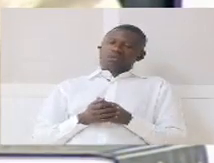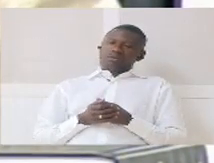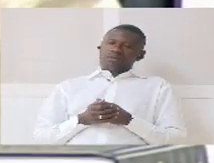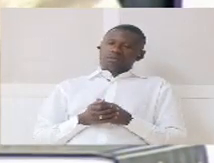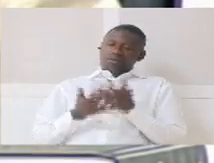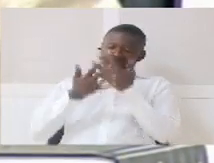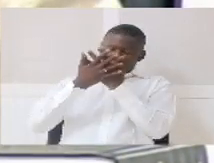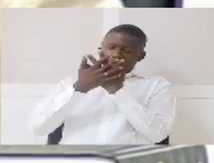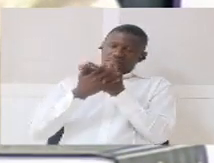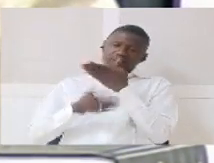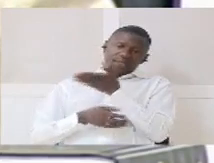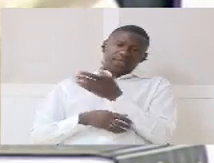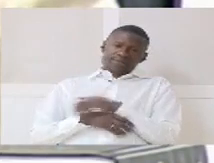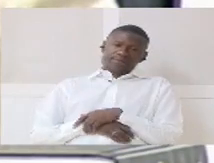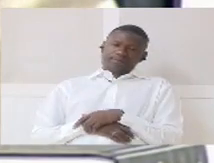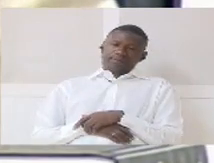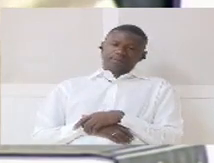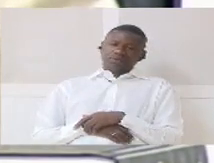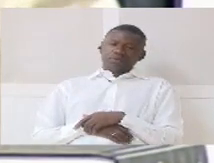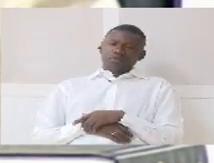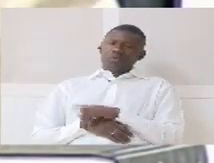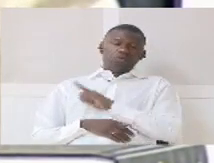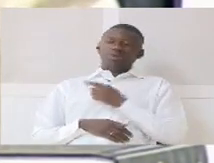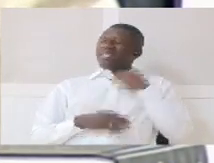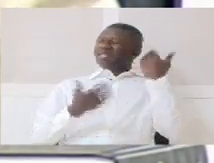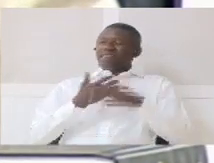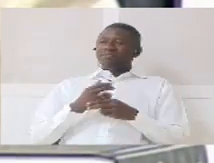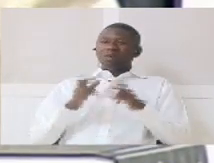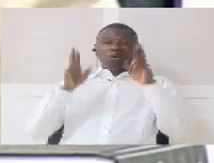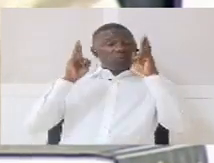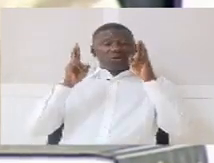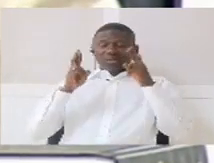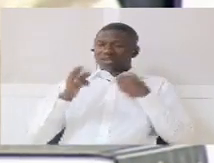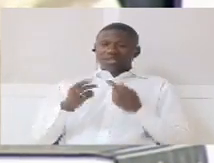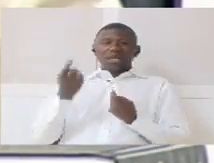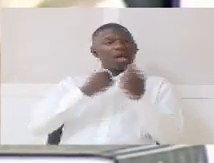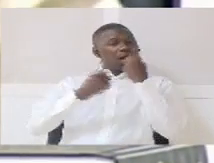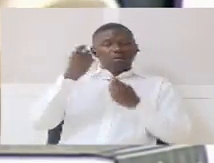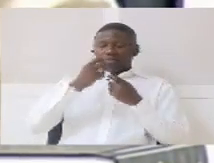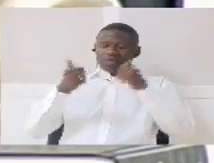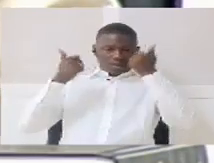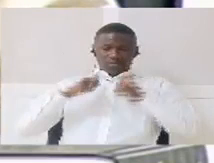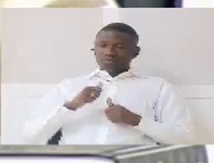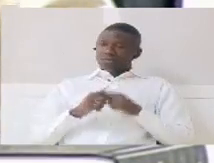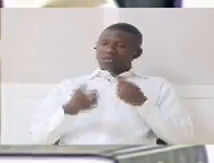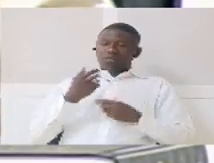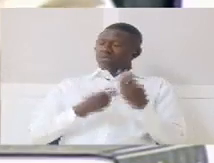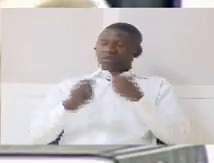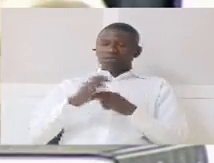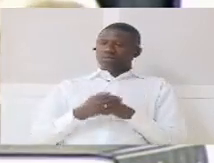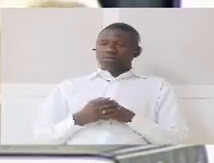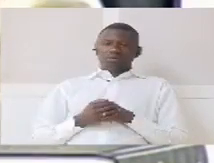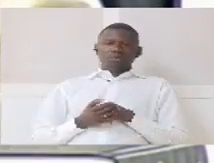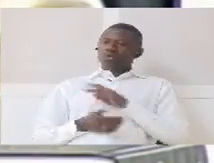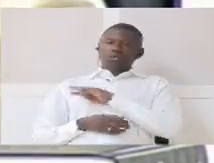exist. To have people like David, sort of prison anymore. Have such leadership again in prisons. Commission officer